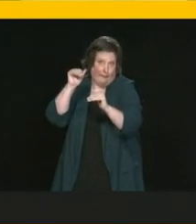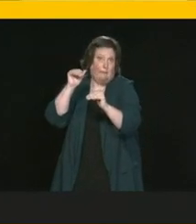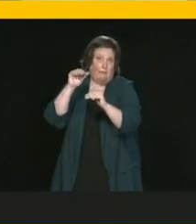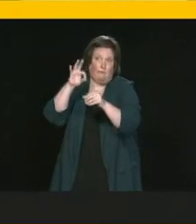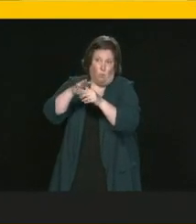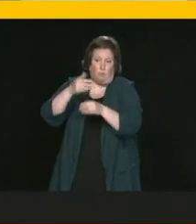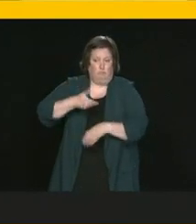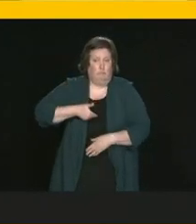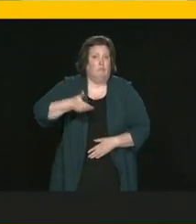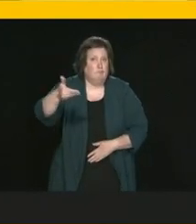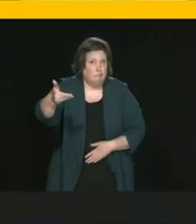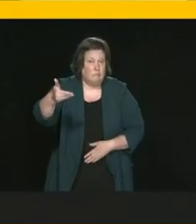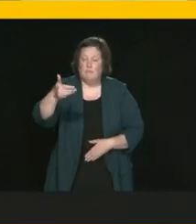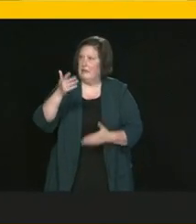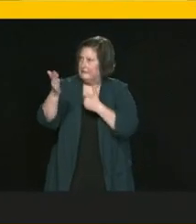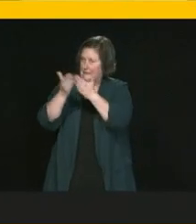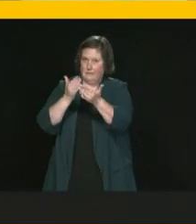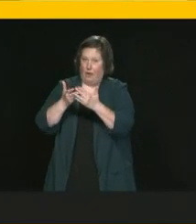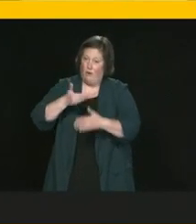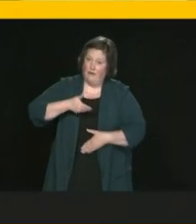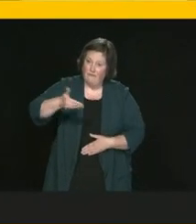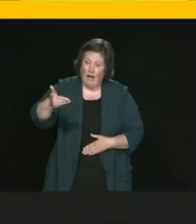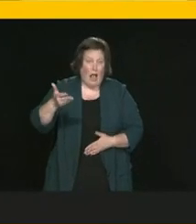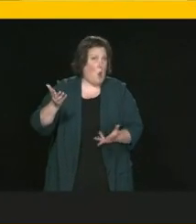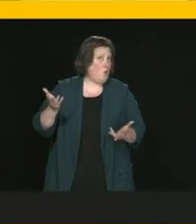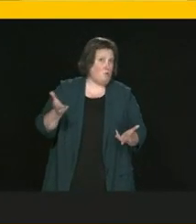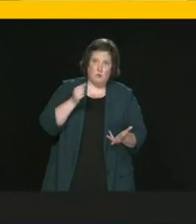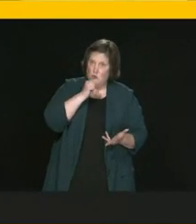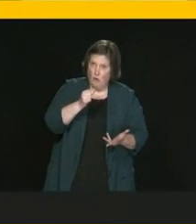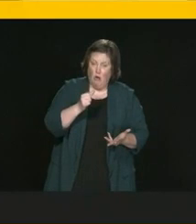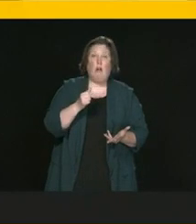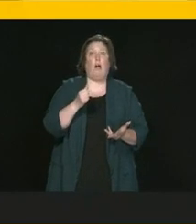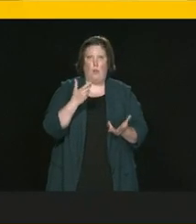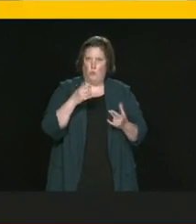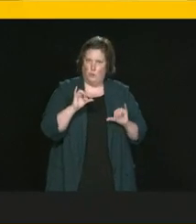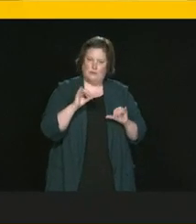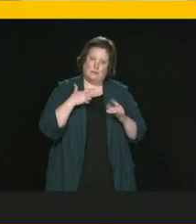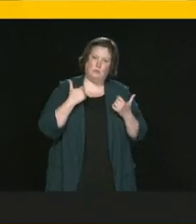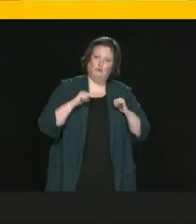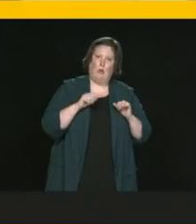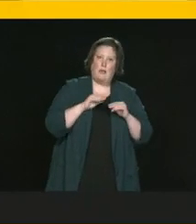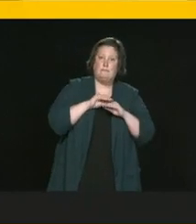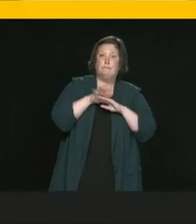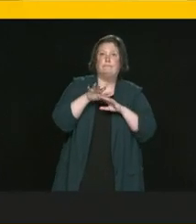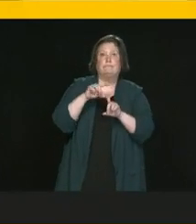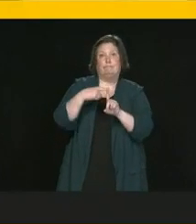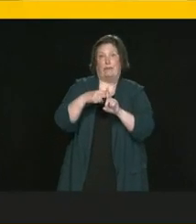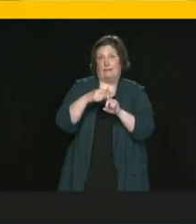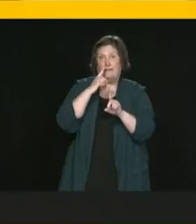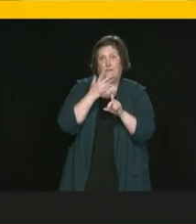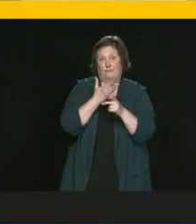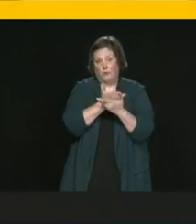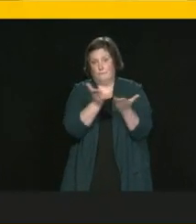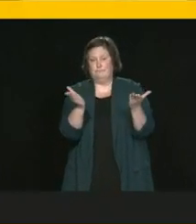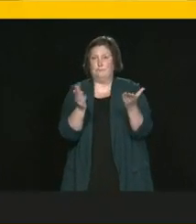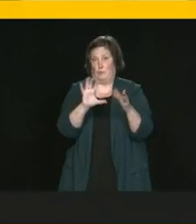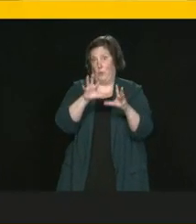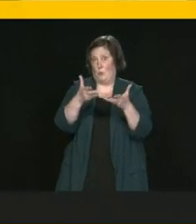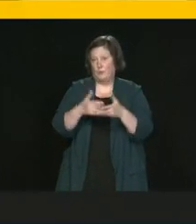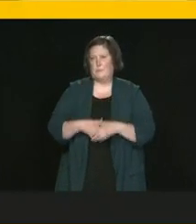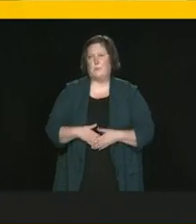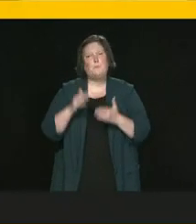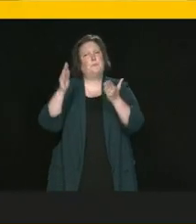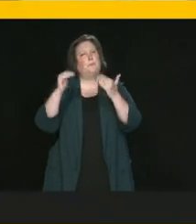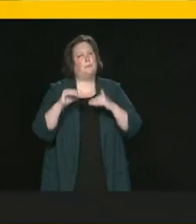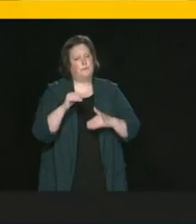all means of remaining involved and engaged and having a positive impact on the world. The pitch that, and just to follow up on